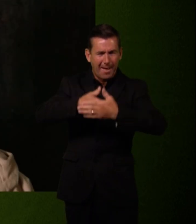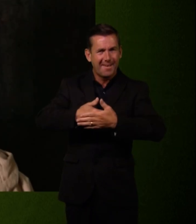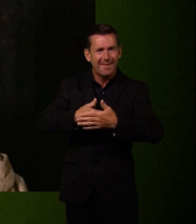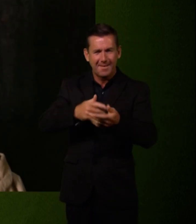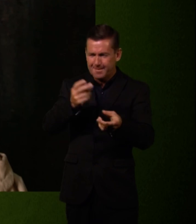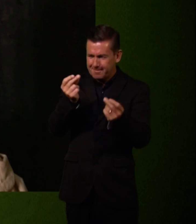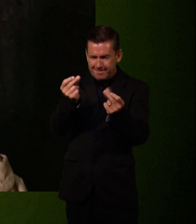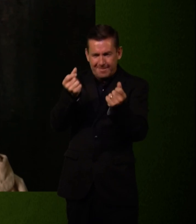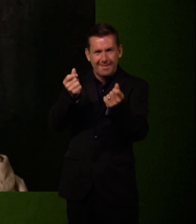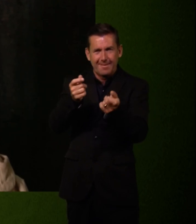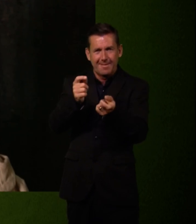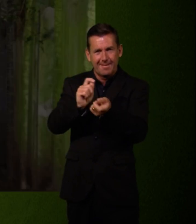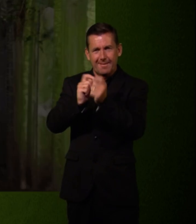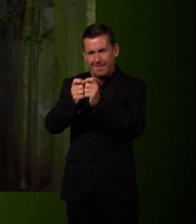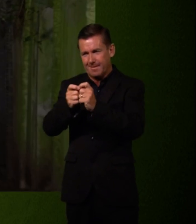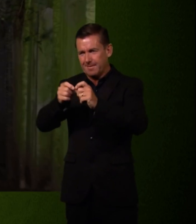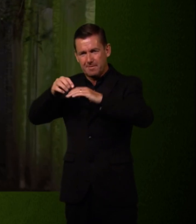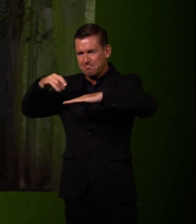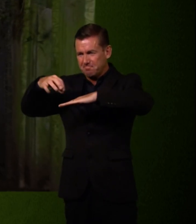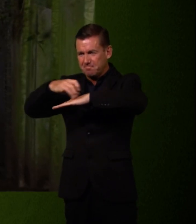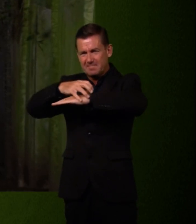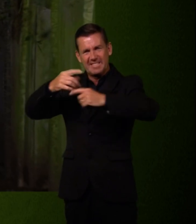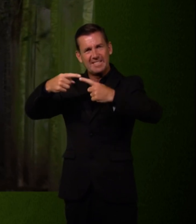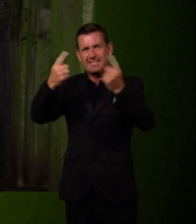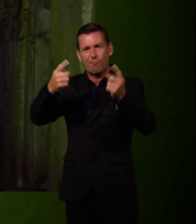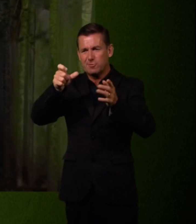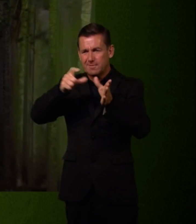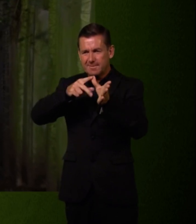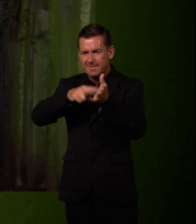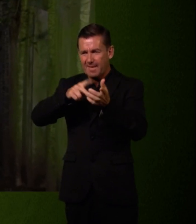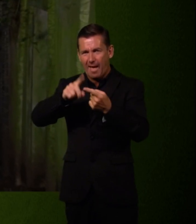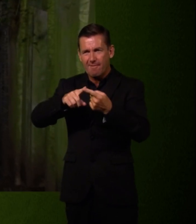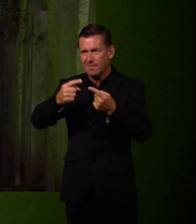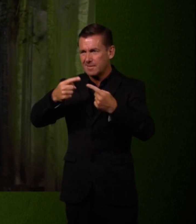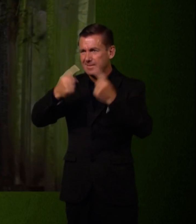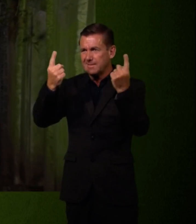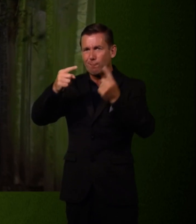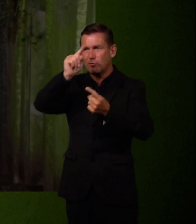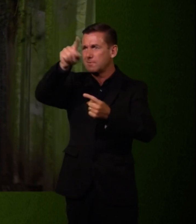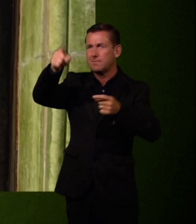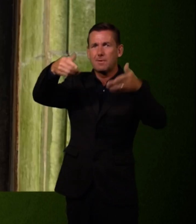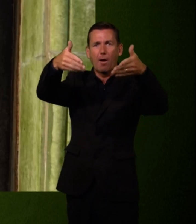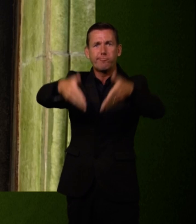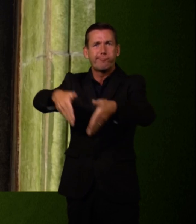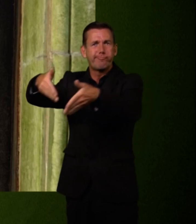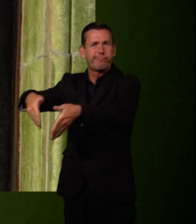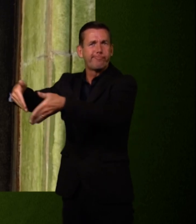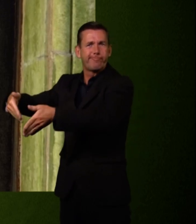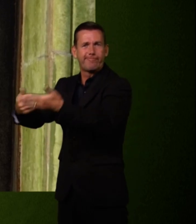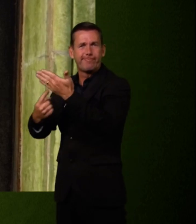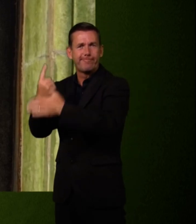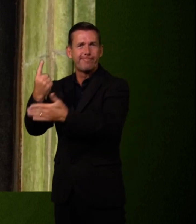new spider colonization will occur in other caves, or in this case, tombs.